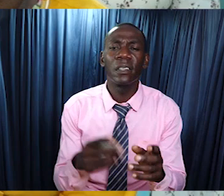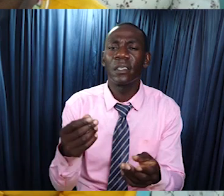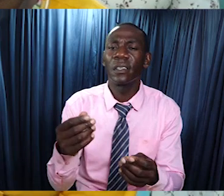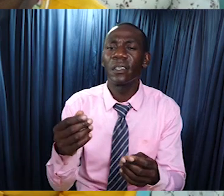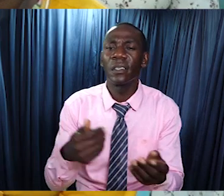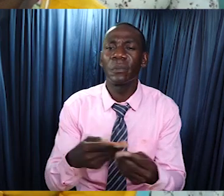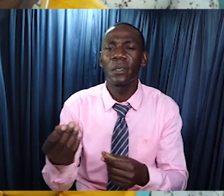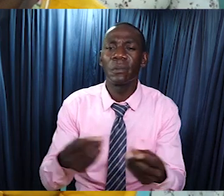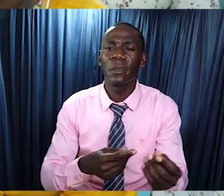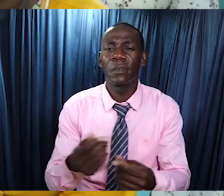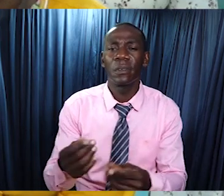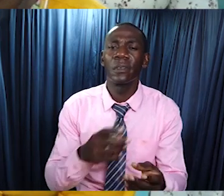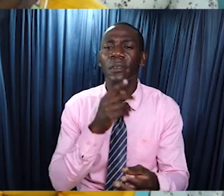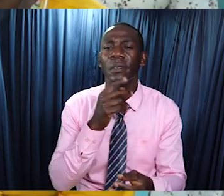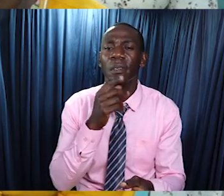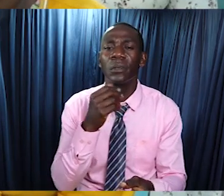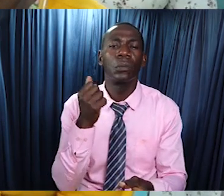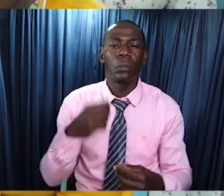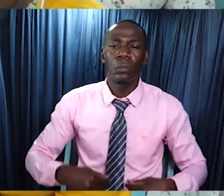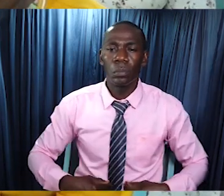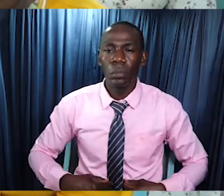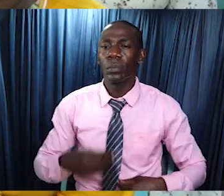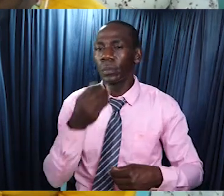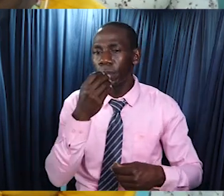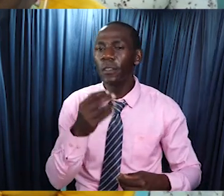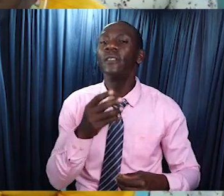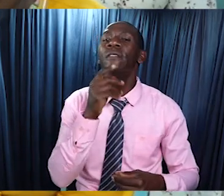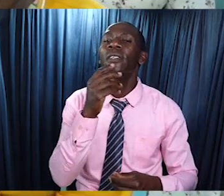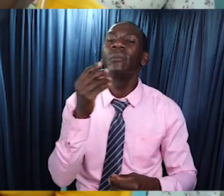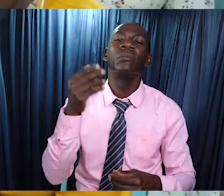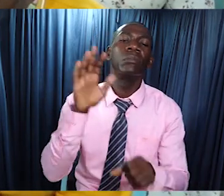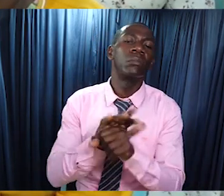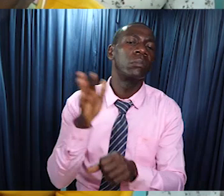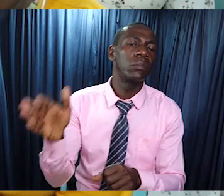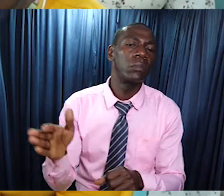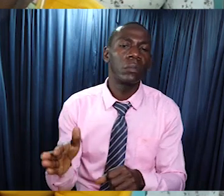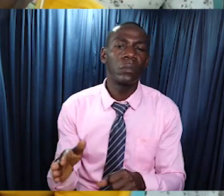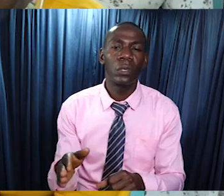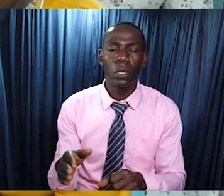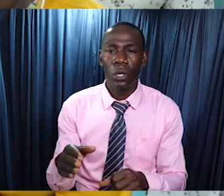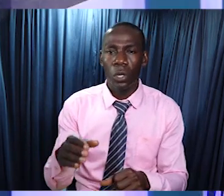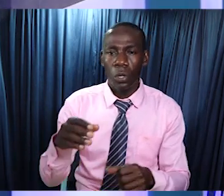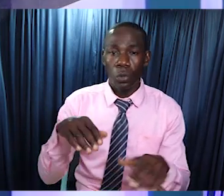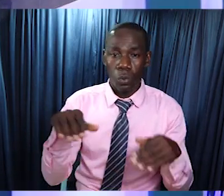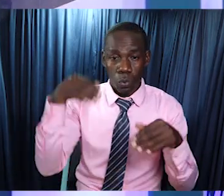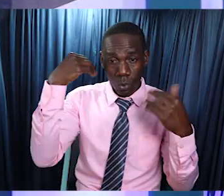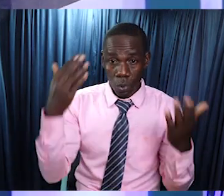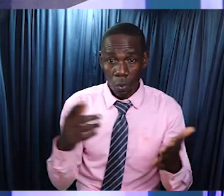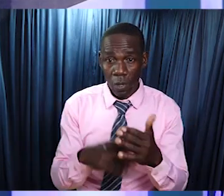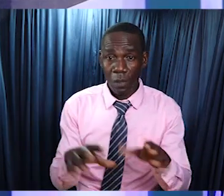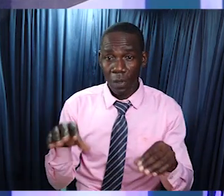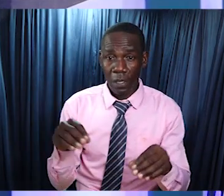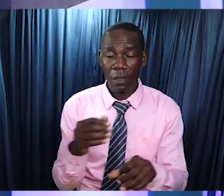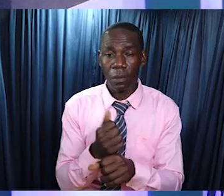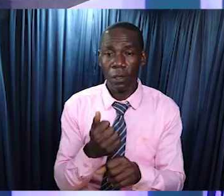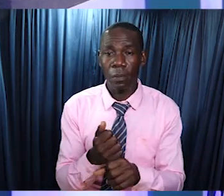yote anapeleka wapi? All the money, where is it taking? Kala njaa na mtu anapata hela. We are going without food, he's getting the money. Ujui kinachofanya akipata hela. You don't know